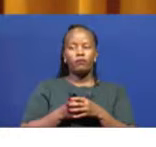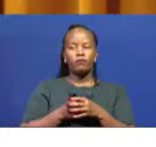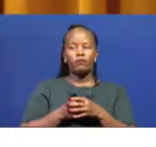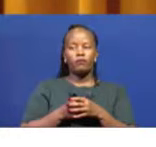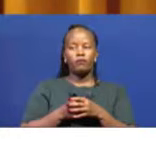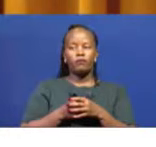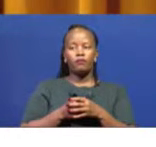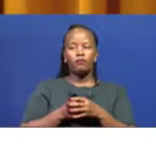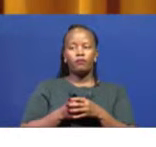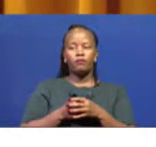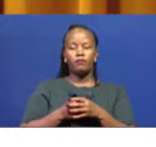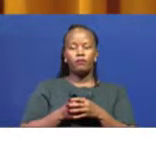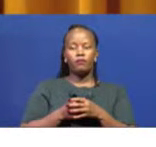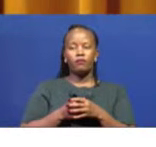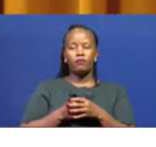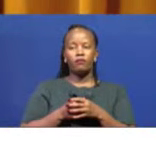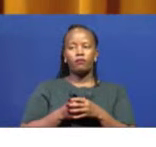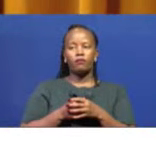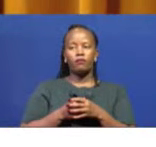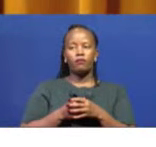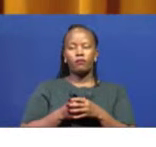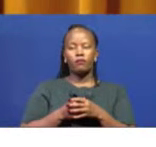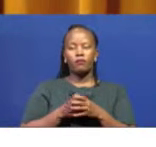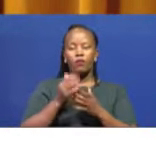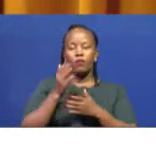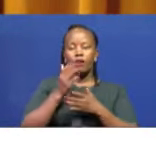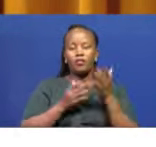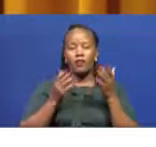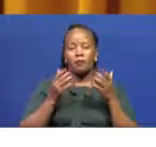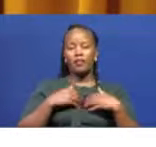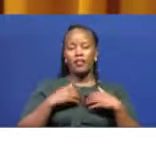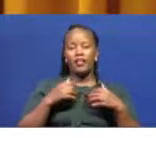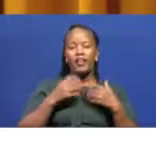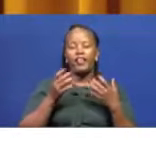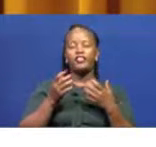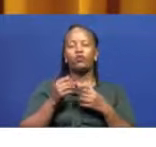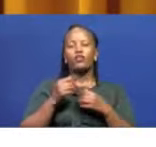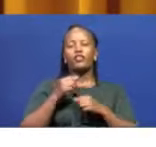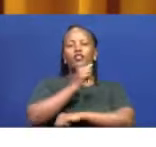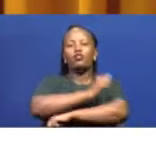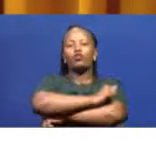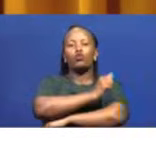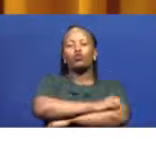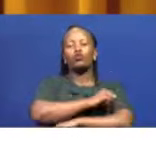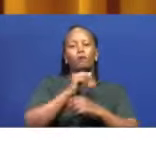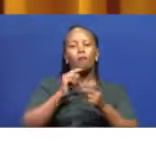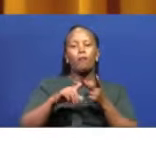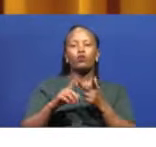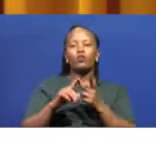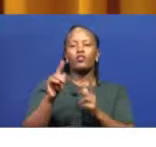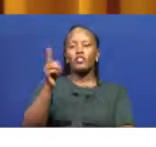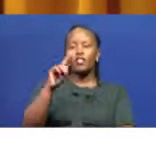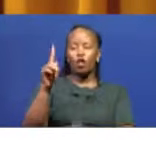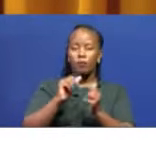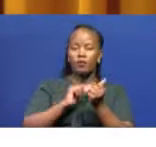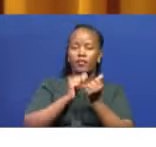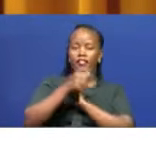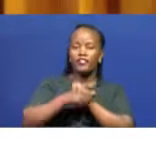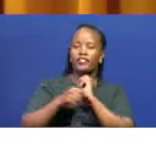from Hall to Talent Academy, and in Nairobi it changed from KICC to Bomas of